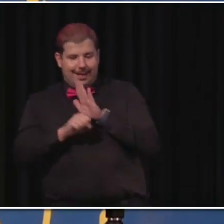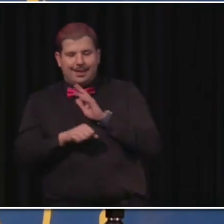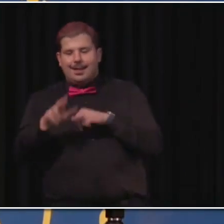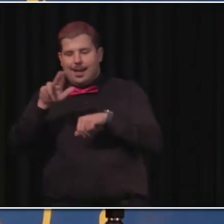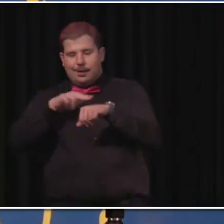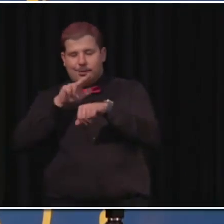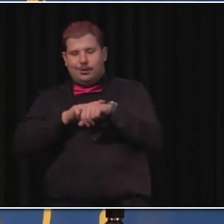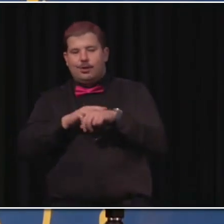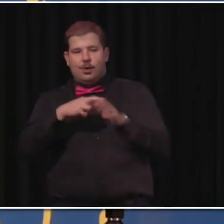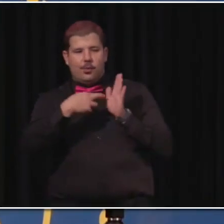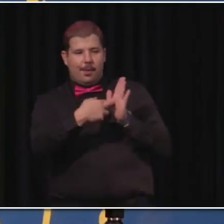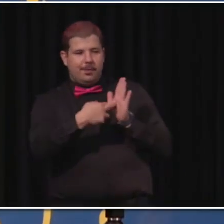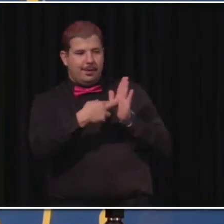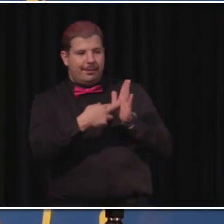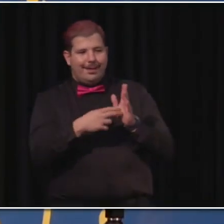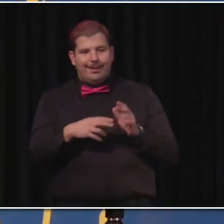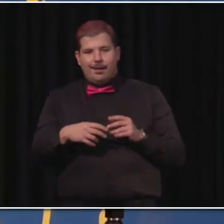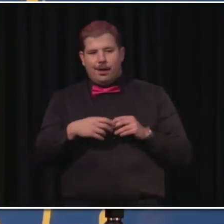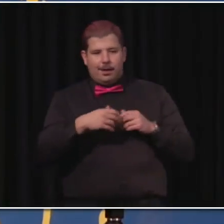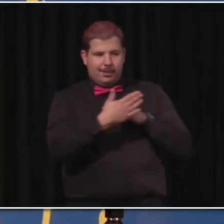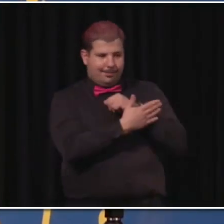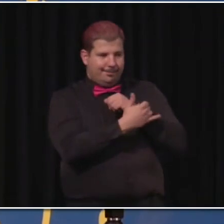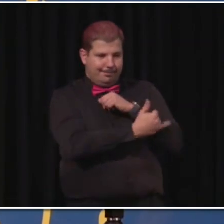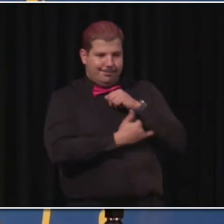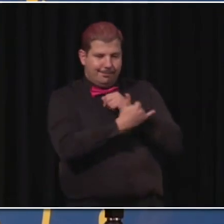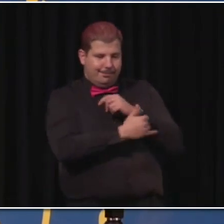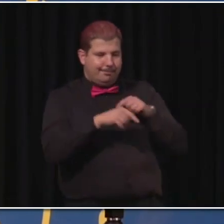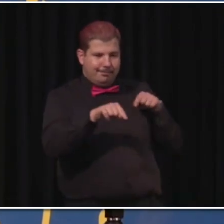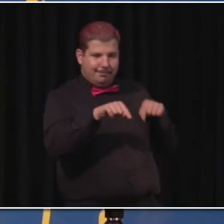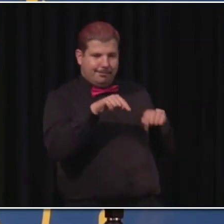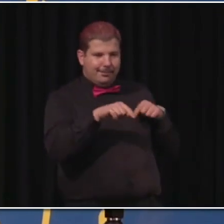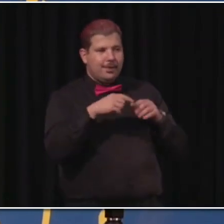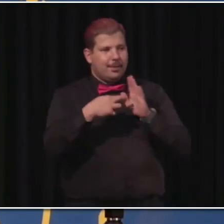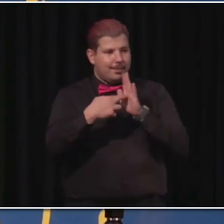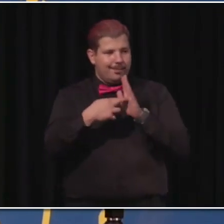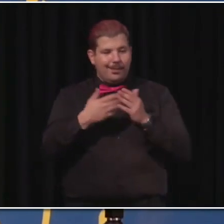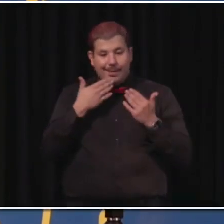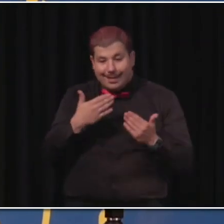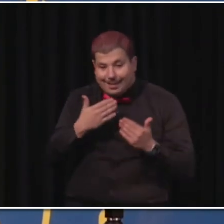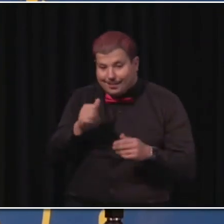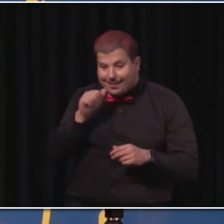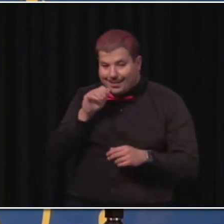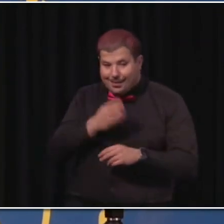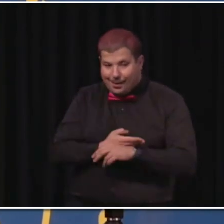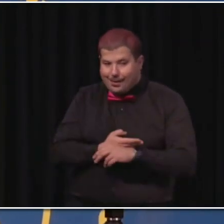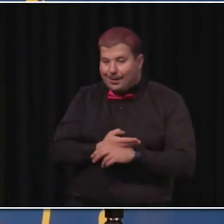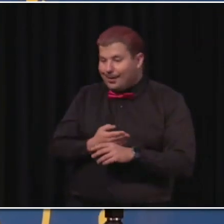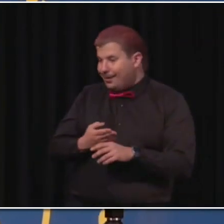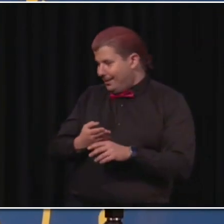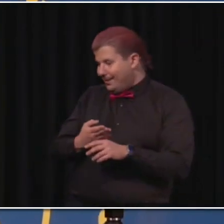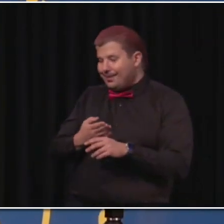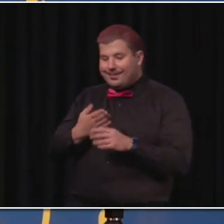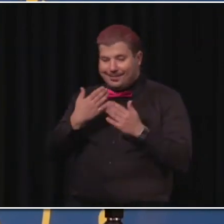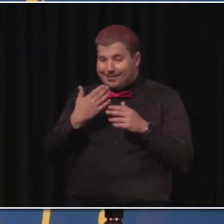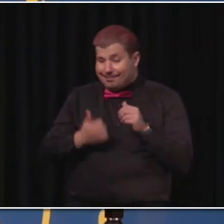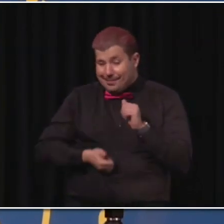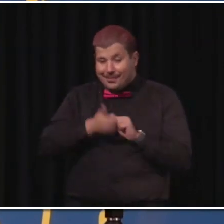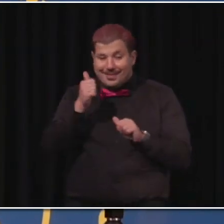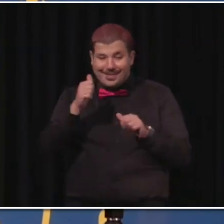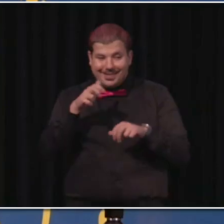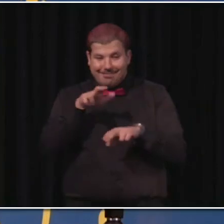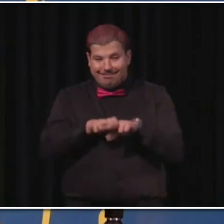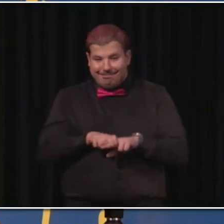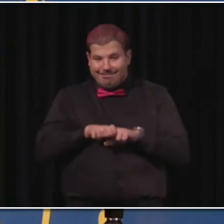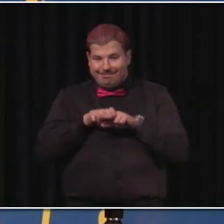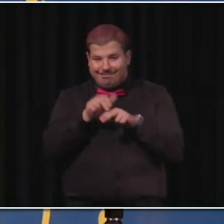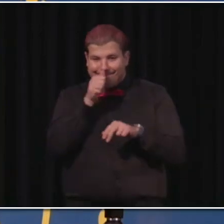binational delegation. And I'd like to thank my daughter in advance for mostly sitting still